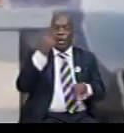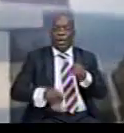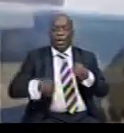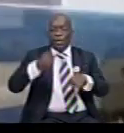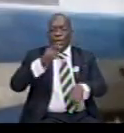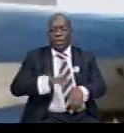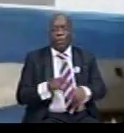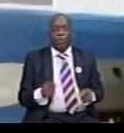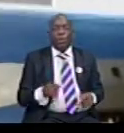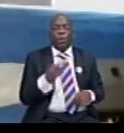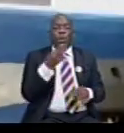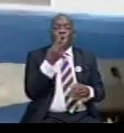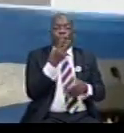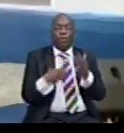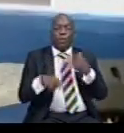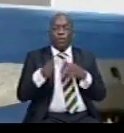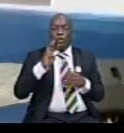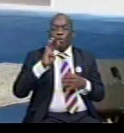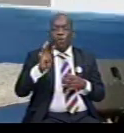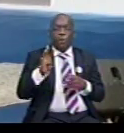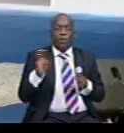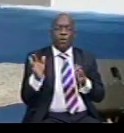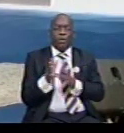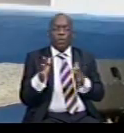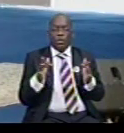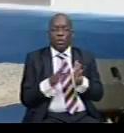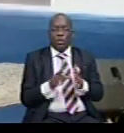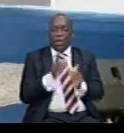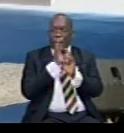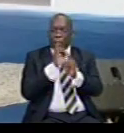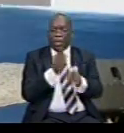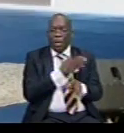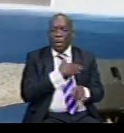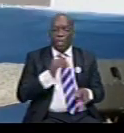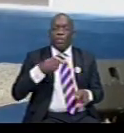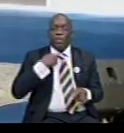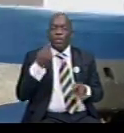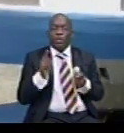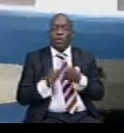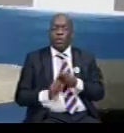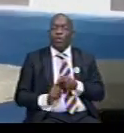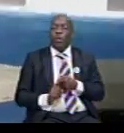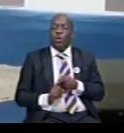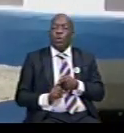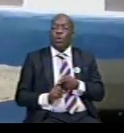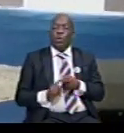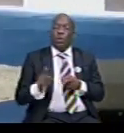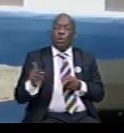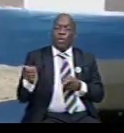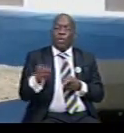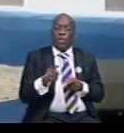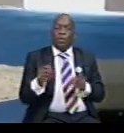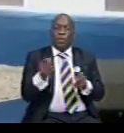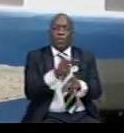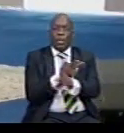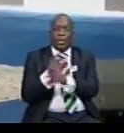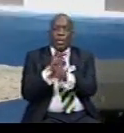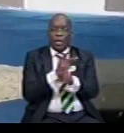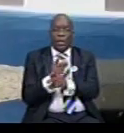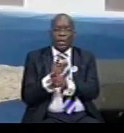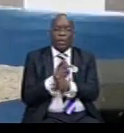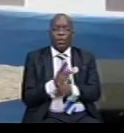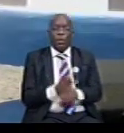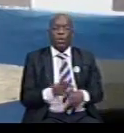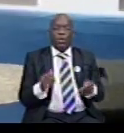in verse 4, Jesus answered and said unto them, "Take heed that no man deceive you."